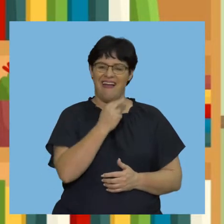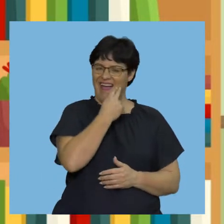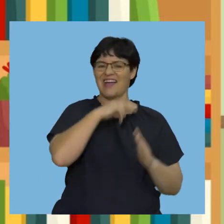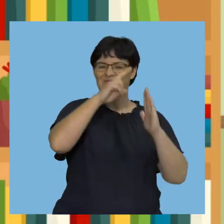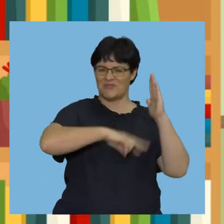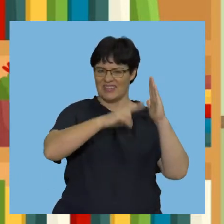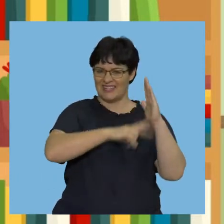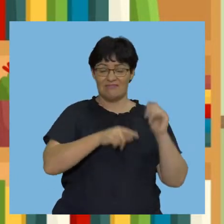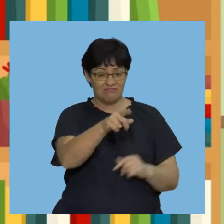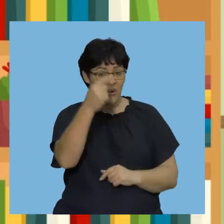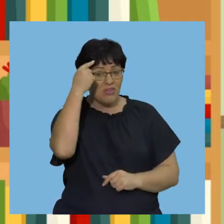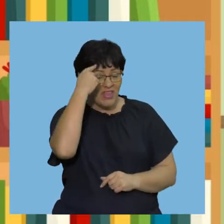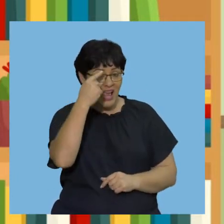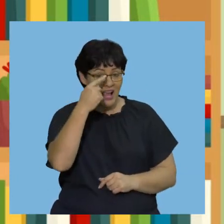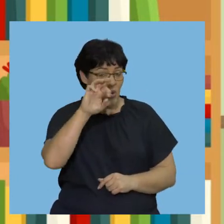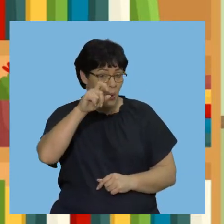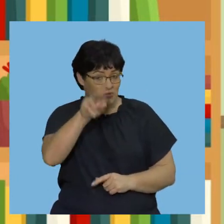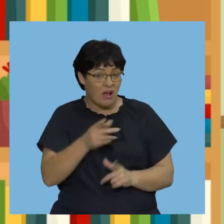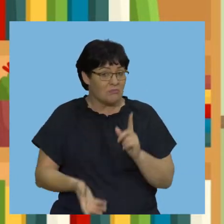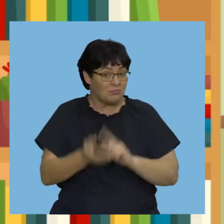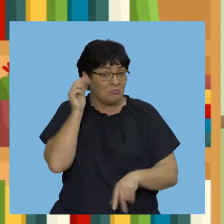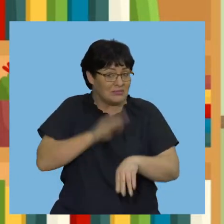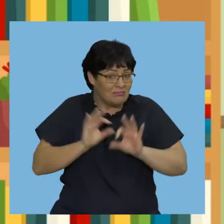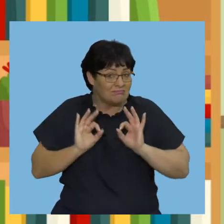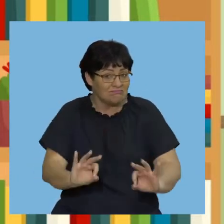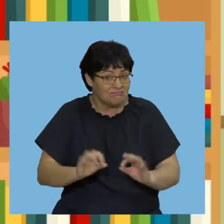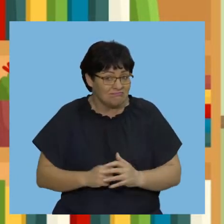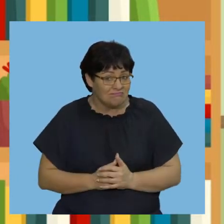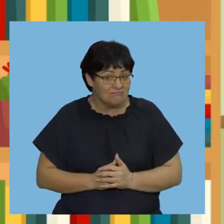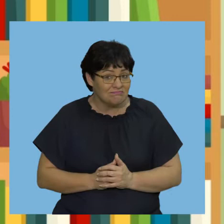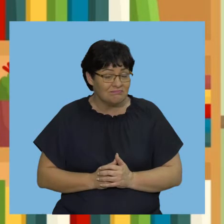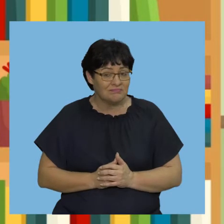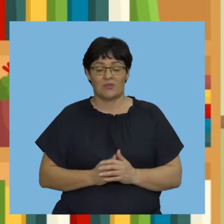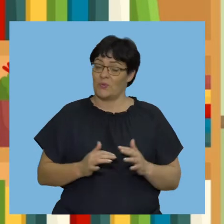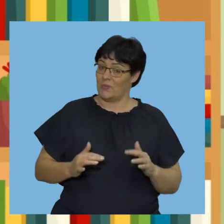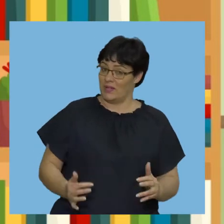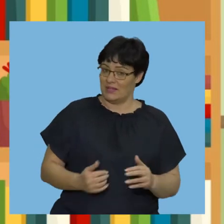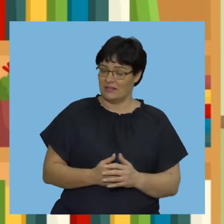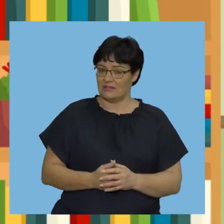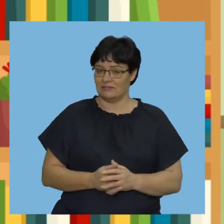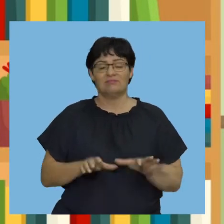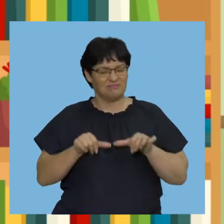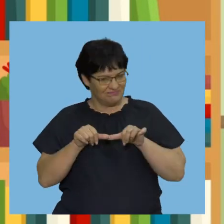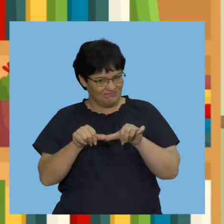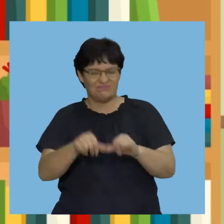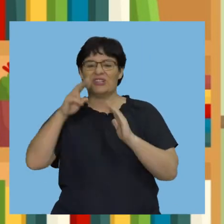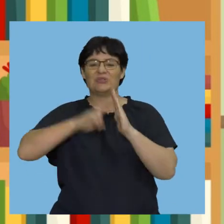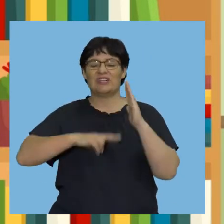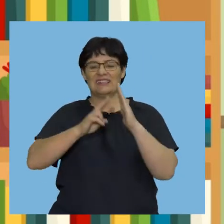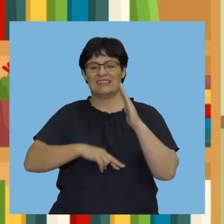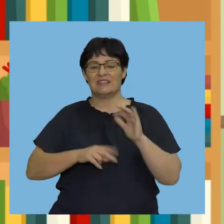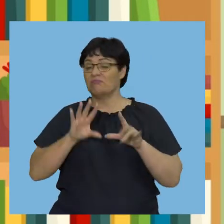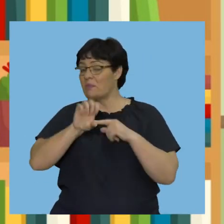Lovely reading. Do you think Nomsa will make it on time? Well, let's keep reading and find